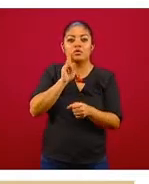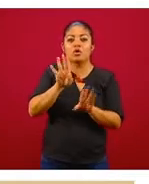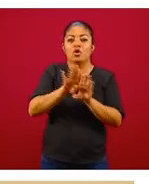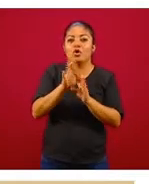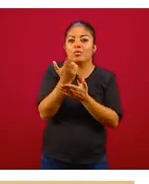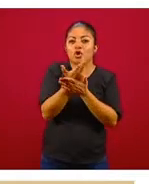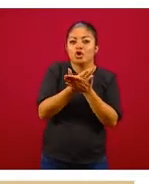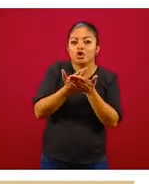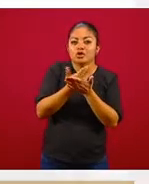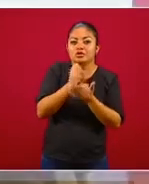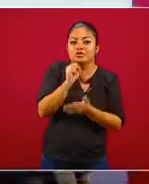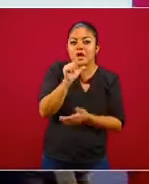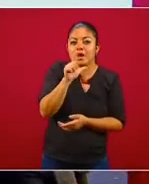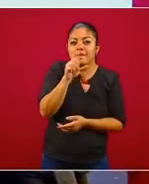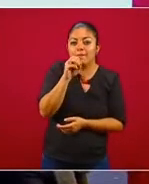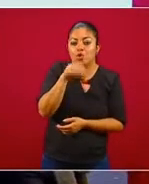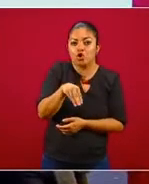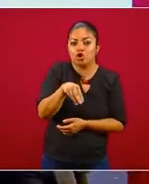in the curve.